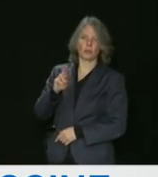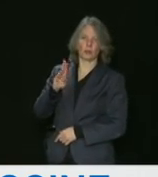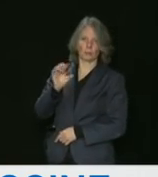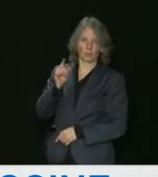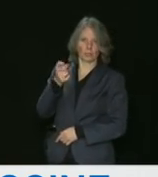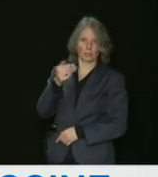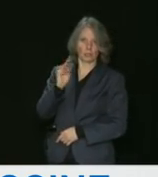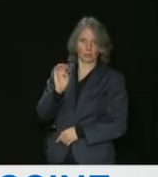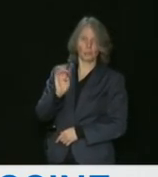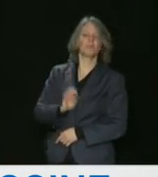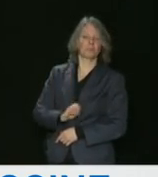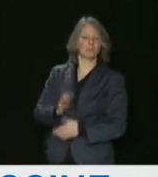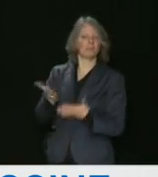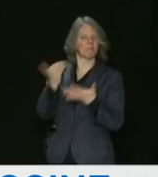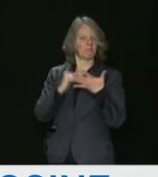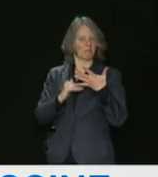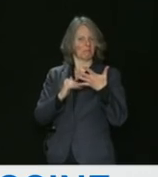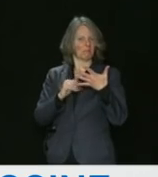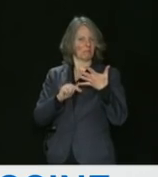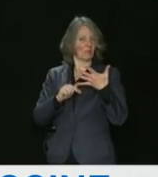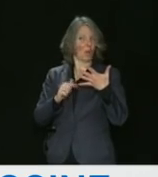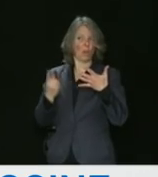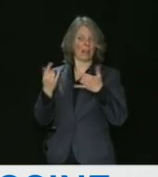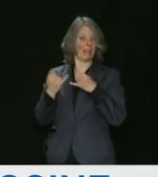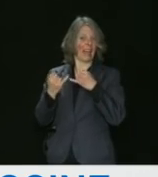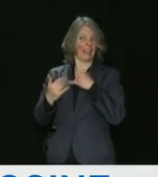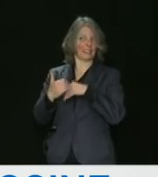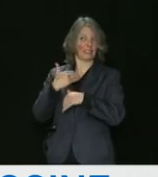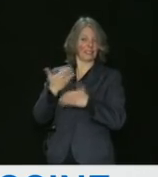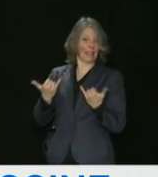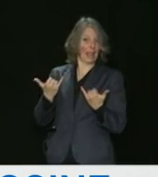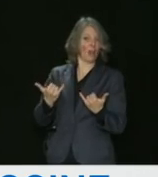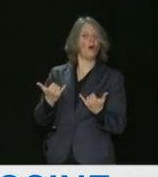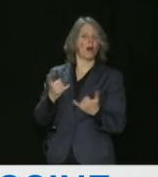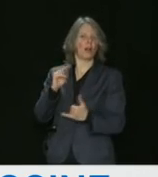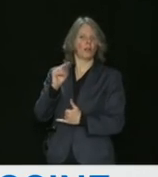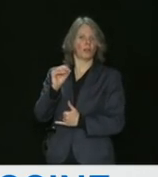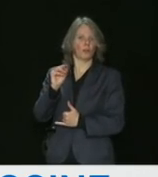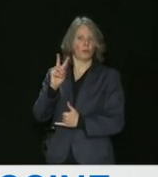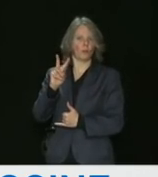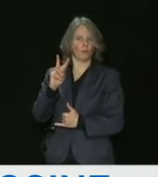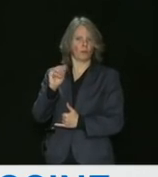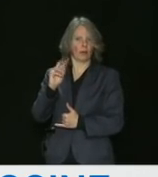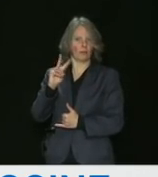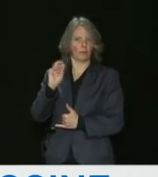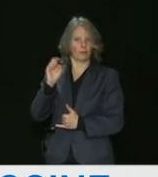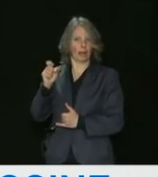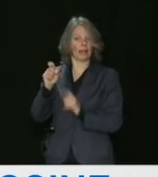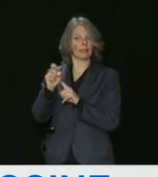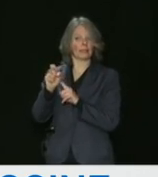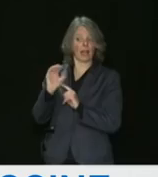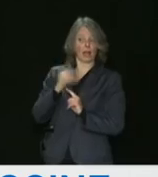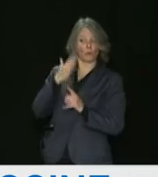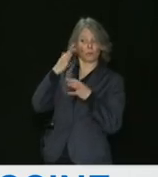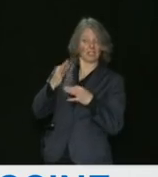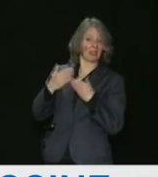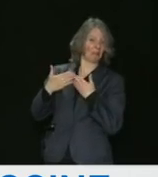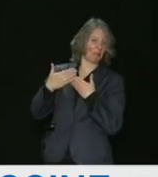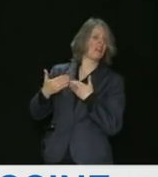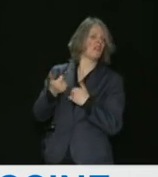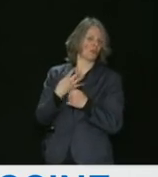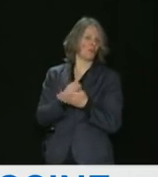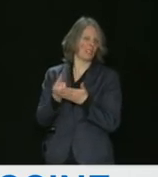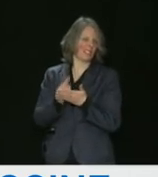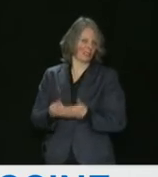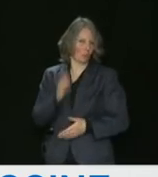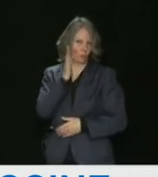You are right. The current only submission before Health Canada now is the Novavax vaccine, and the decision should come in the coming